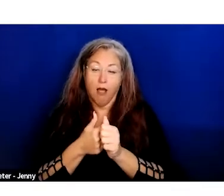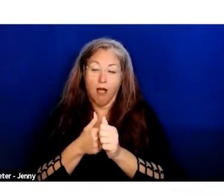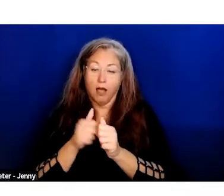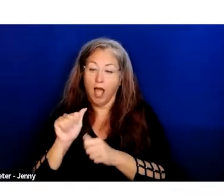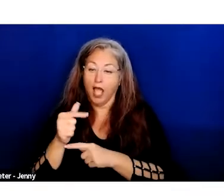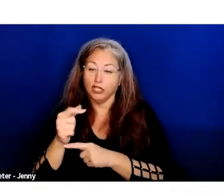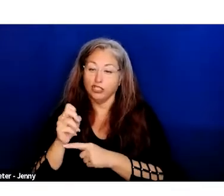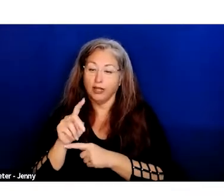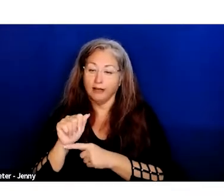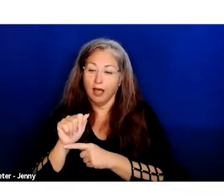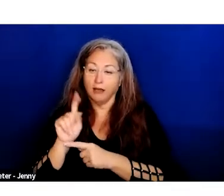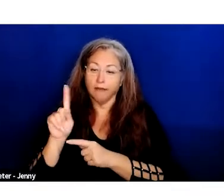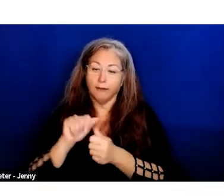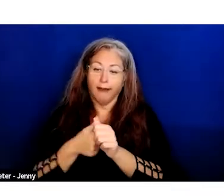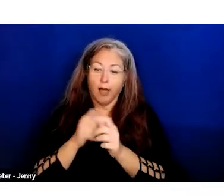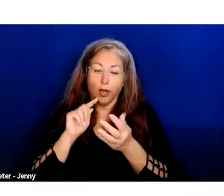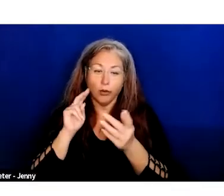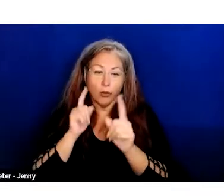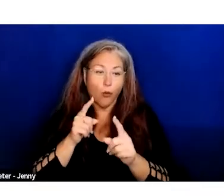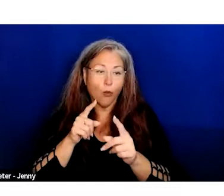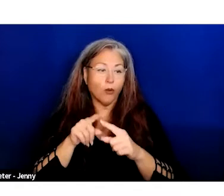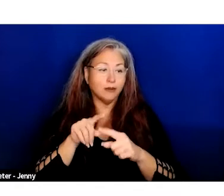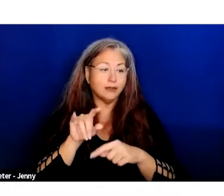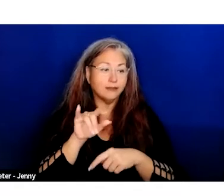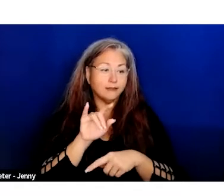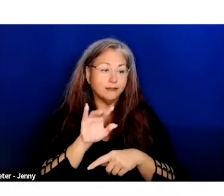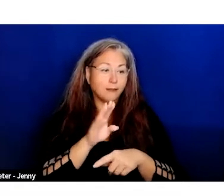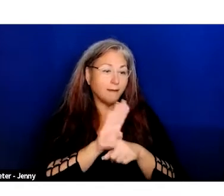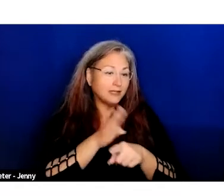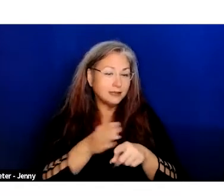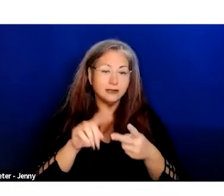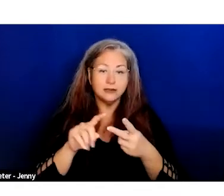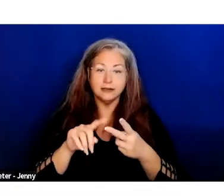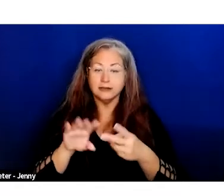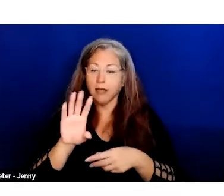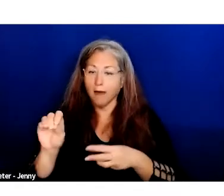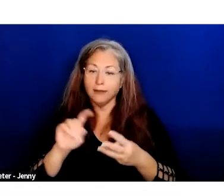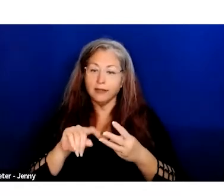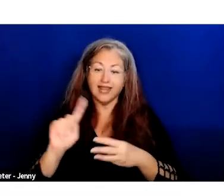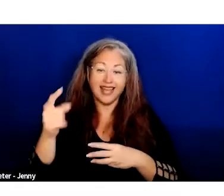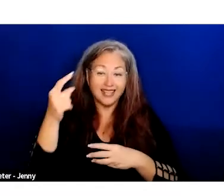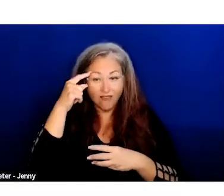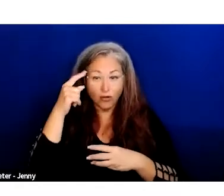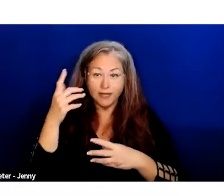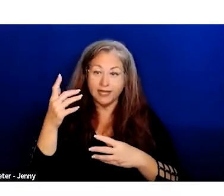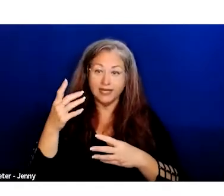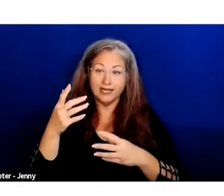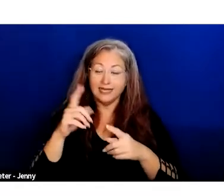other institutions, companies, governments, nation